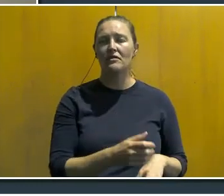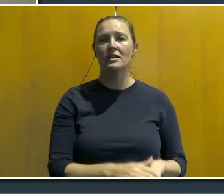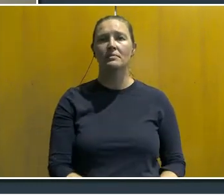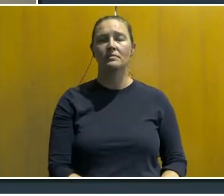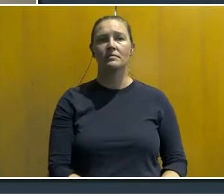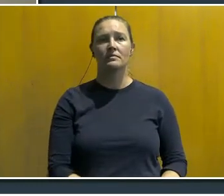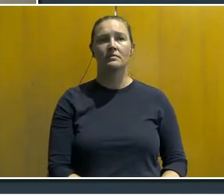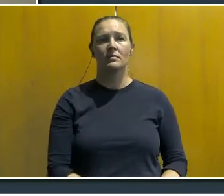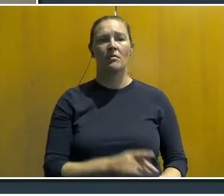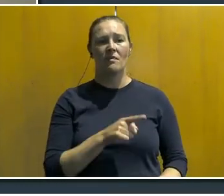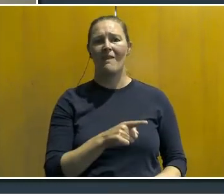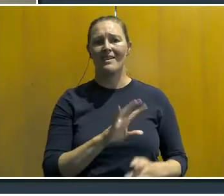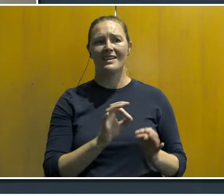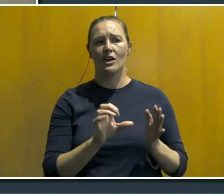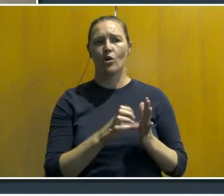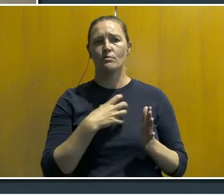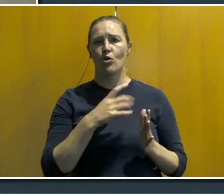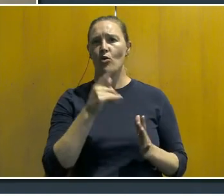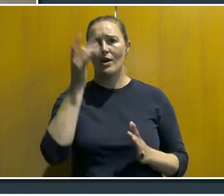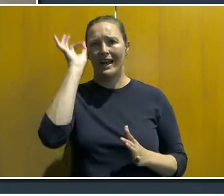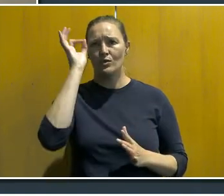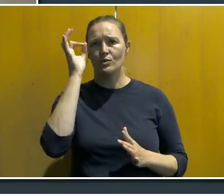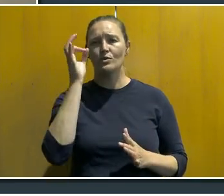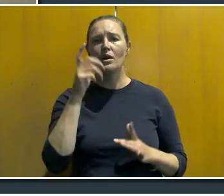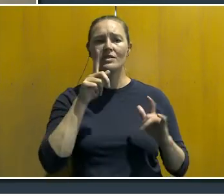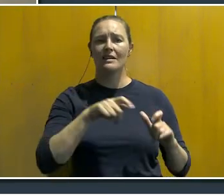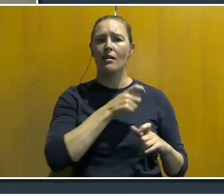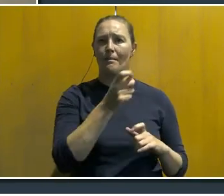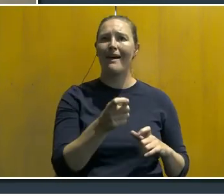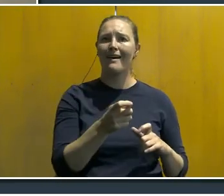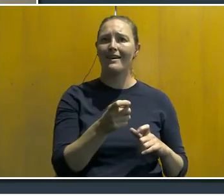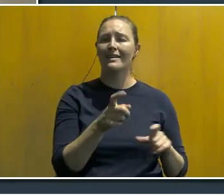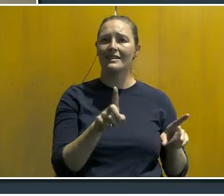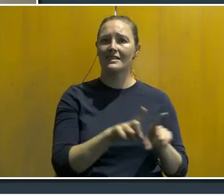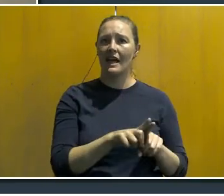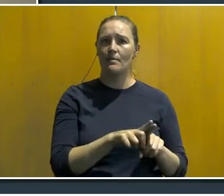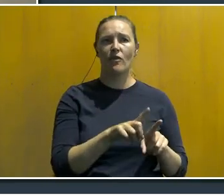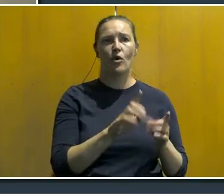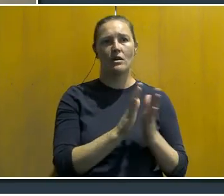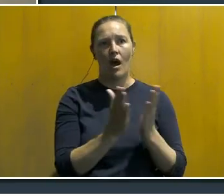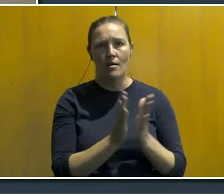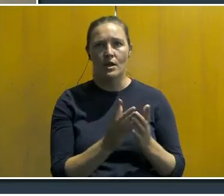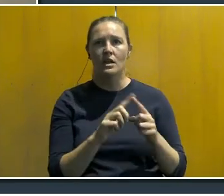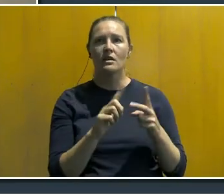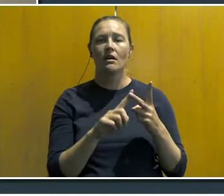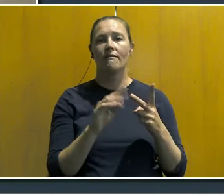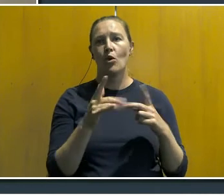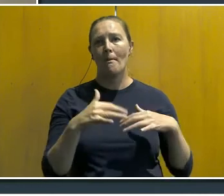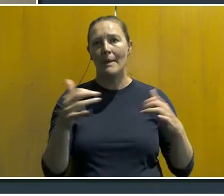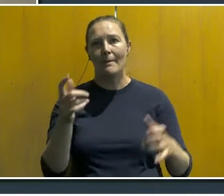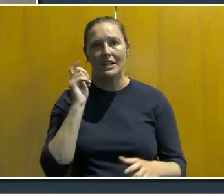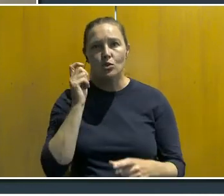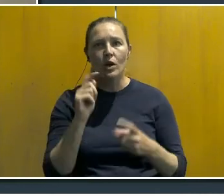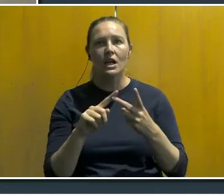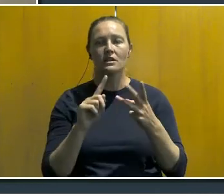the council any more for us to have that paddock. We're still paying our fair share for the library, for the public toilets,